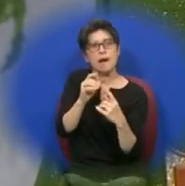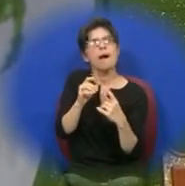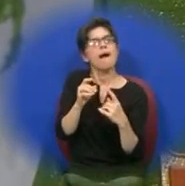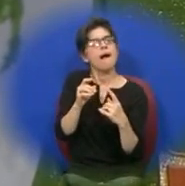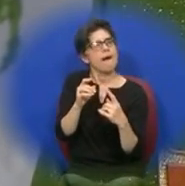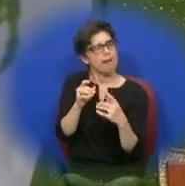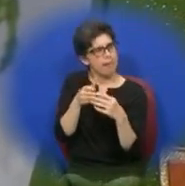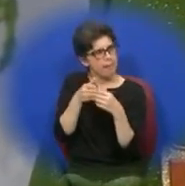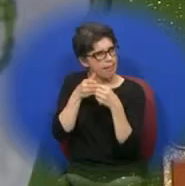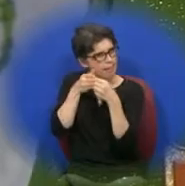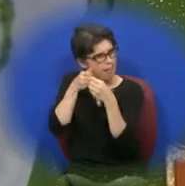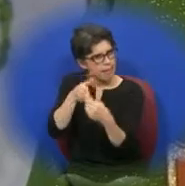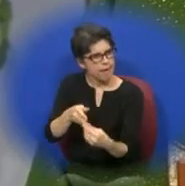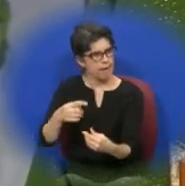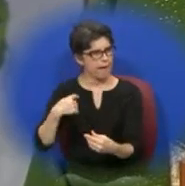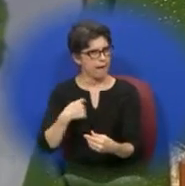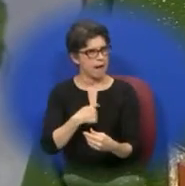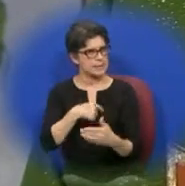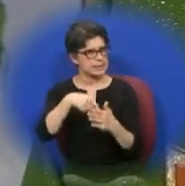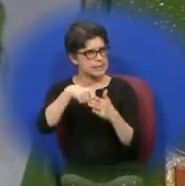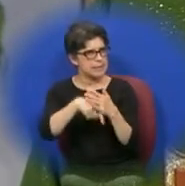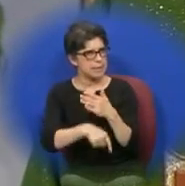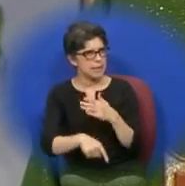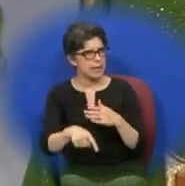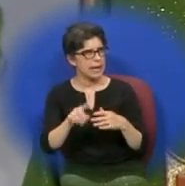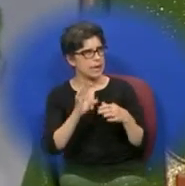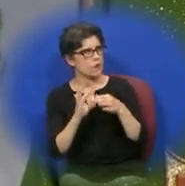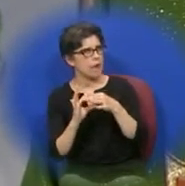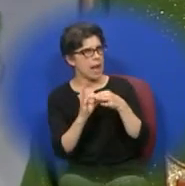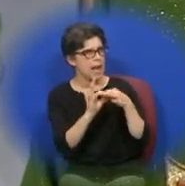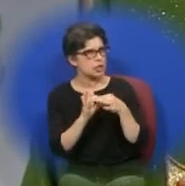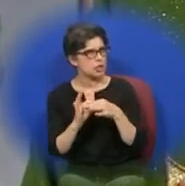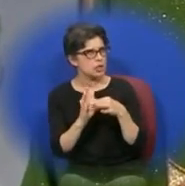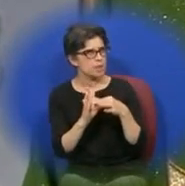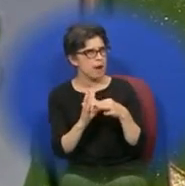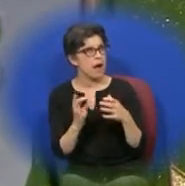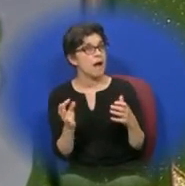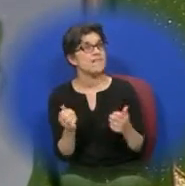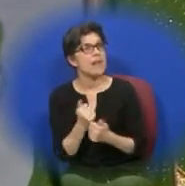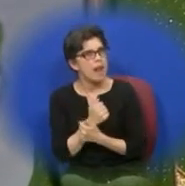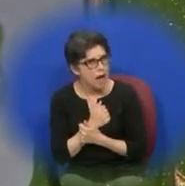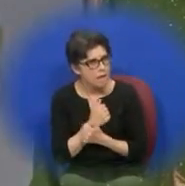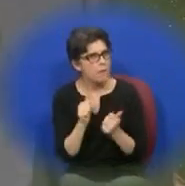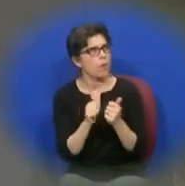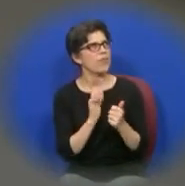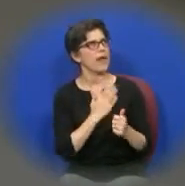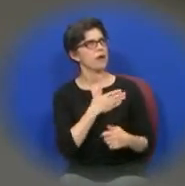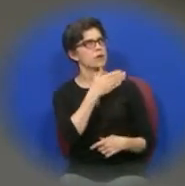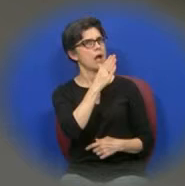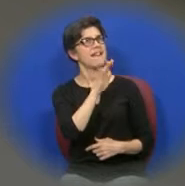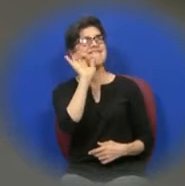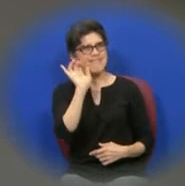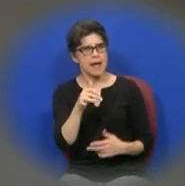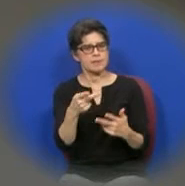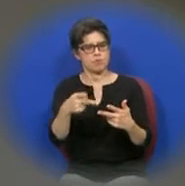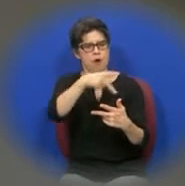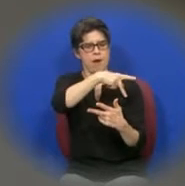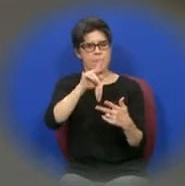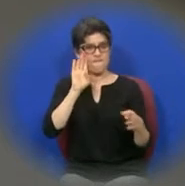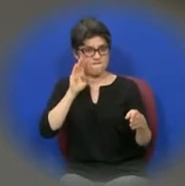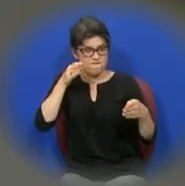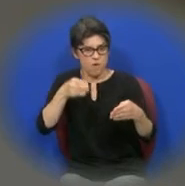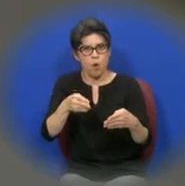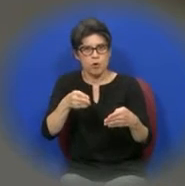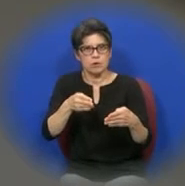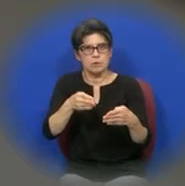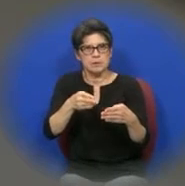lead us more deeply into this whole relationship of love with our God as the primary focal point and